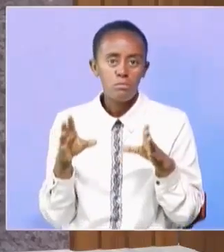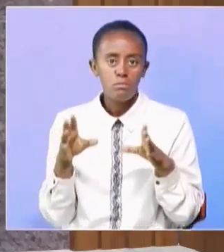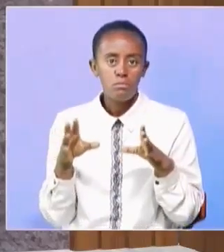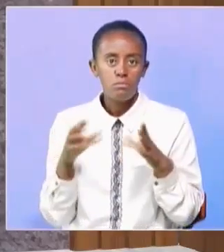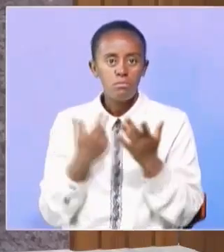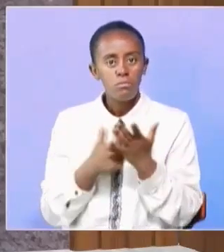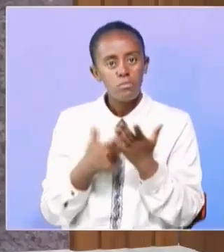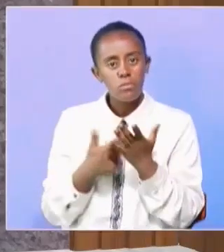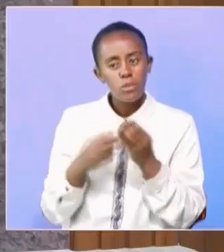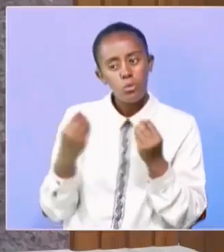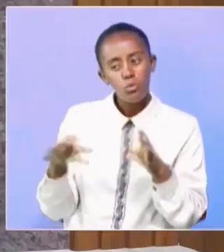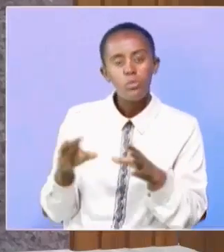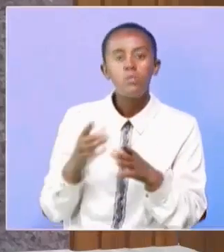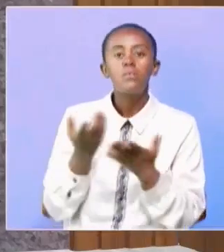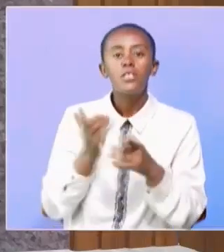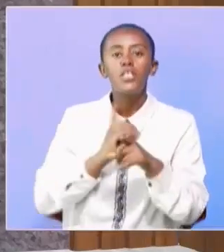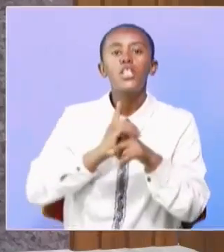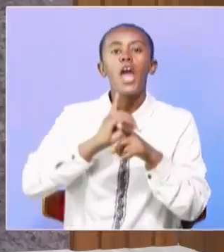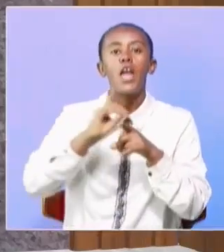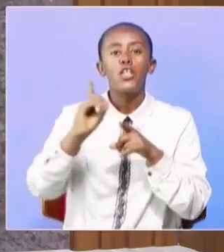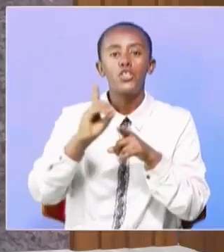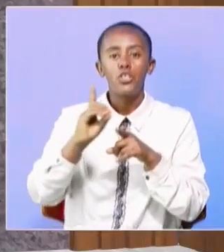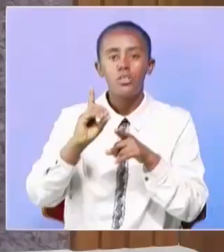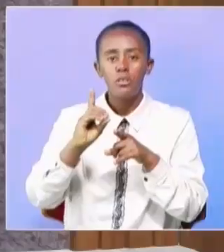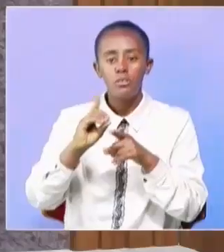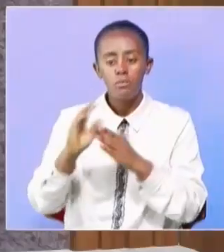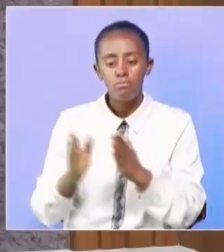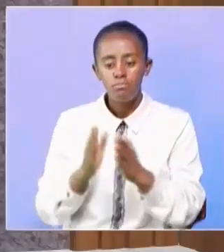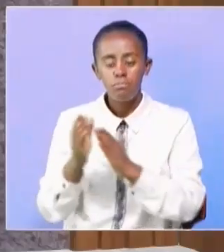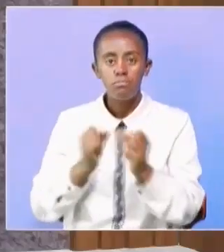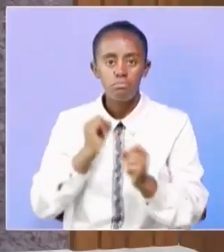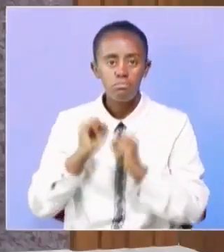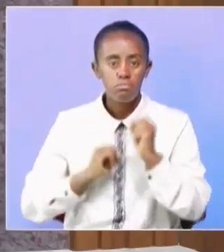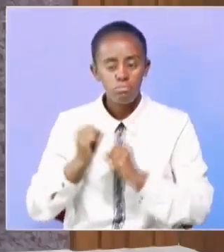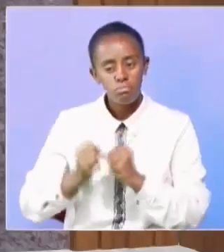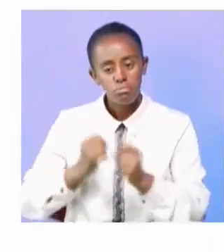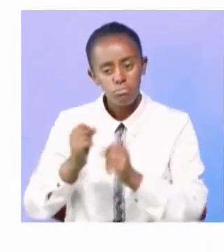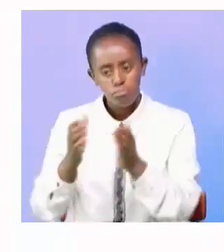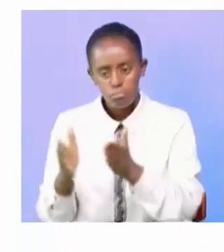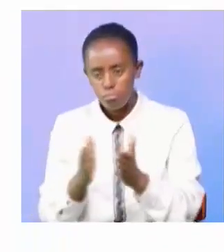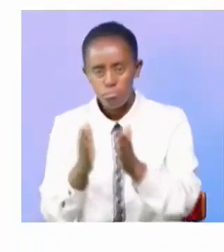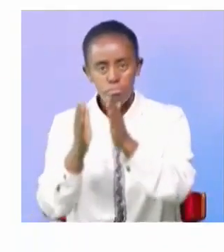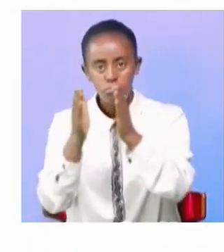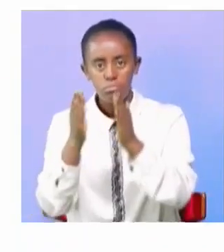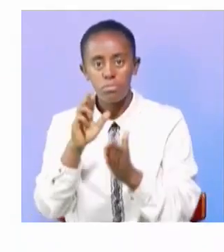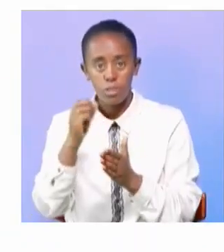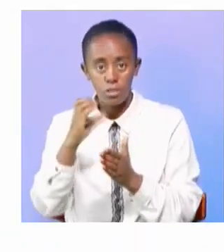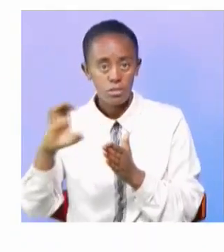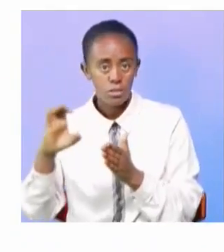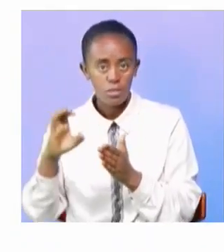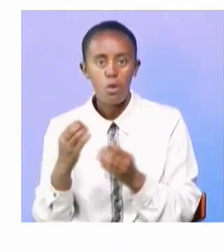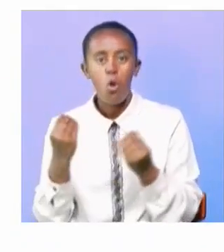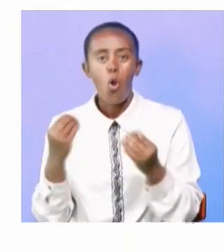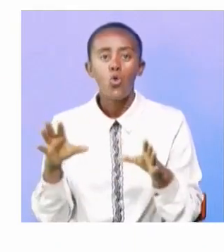this case, losing what? Direction during the race. So, lost his